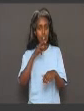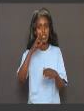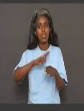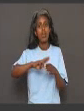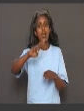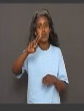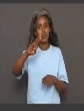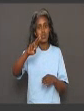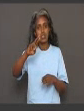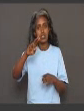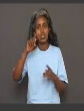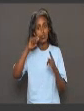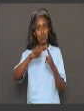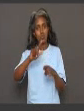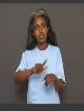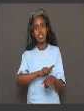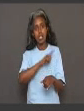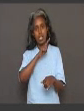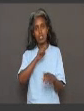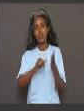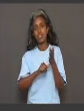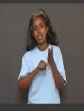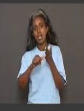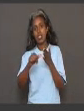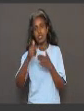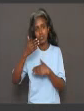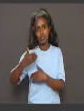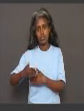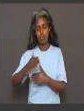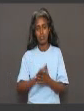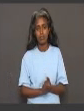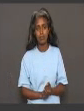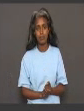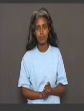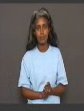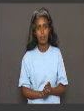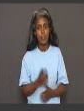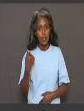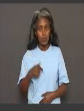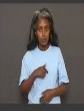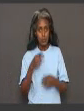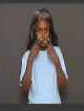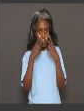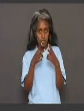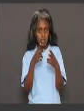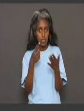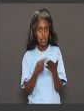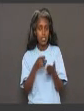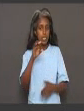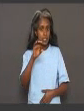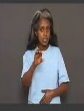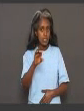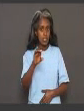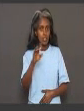hypotenuse to the length of the adjacent side. We see here that it is